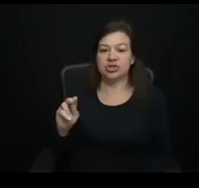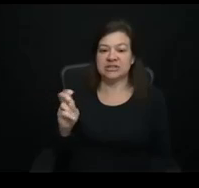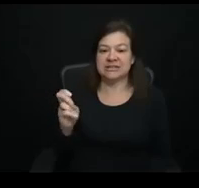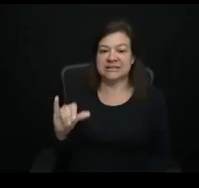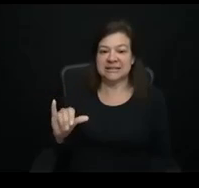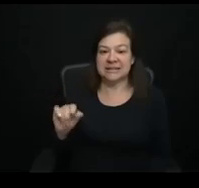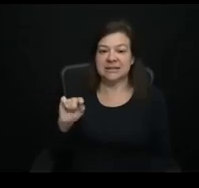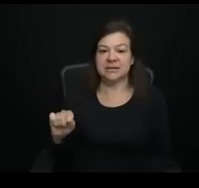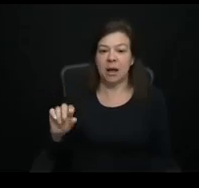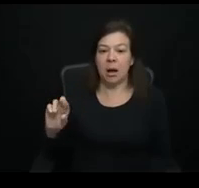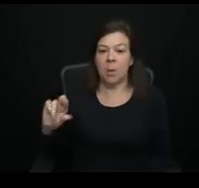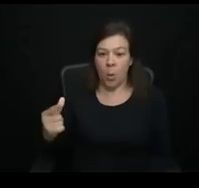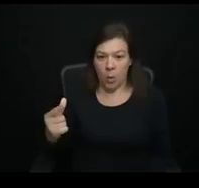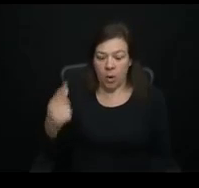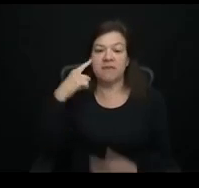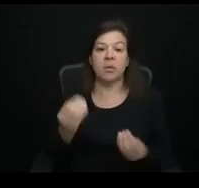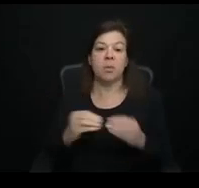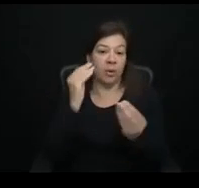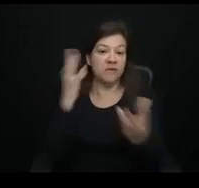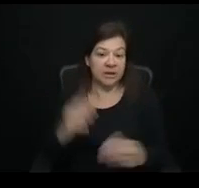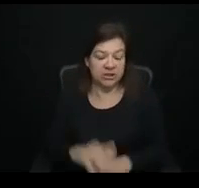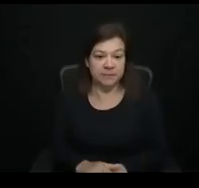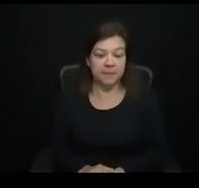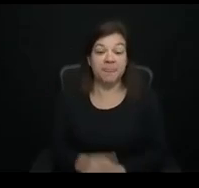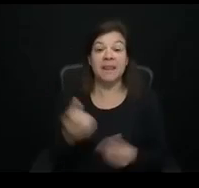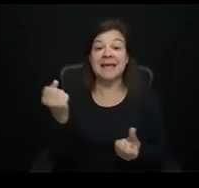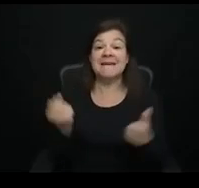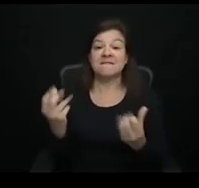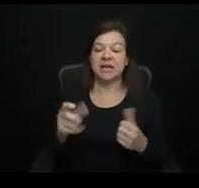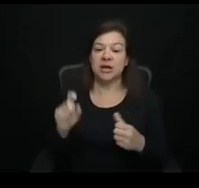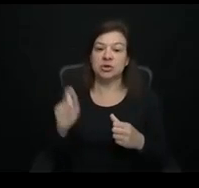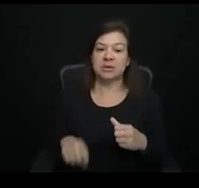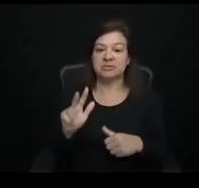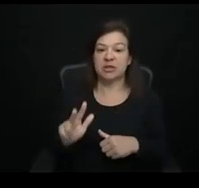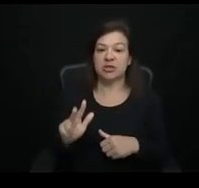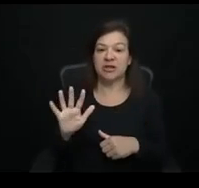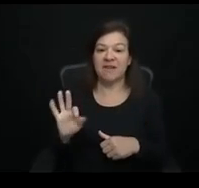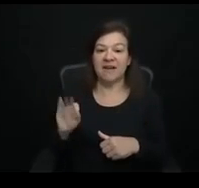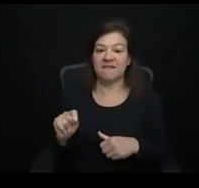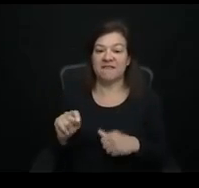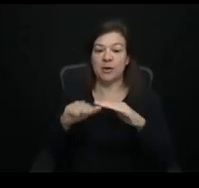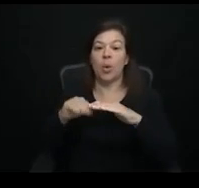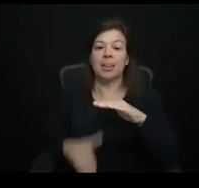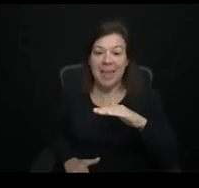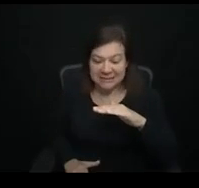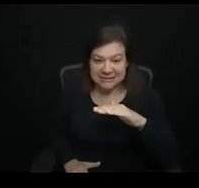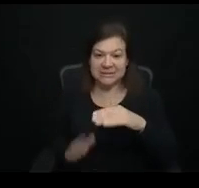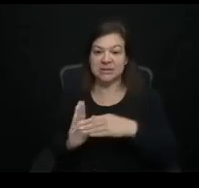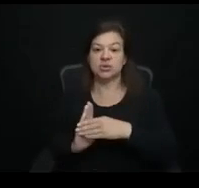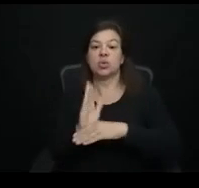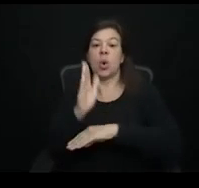ecemergency.org for more information on that. The vehicles must be 35 feet or less to be able to go over Cottonwood